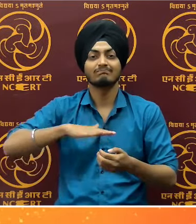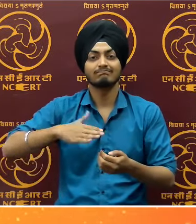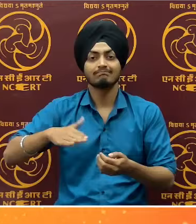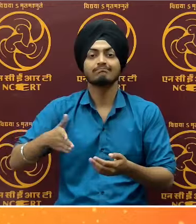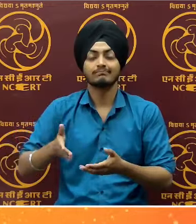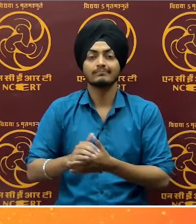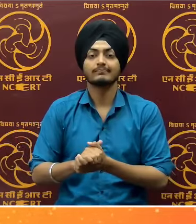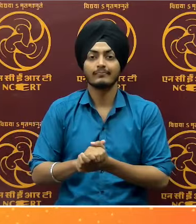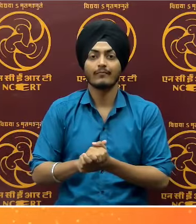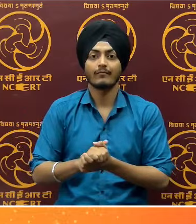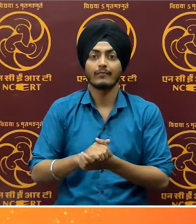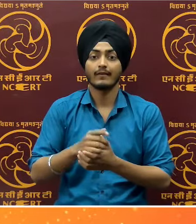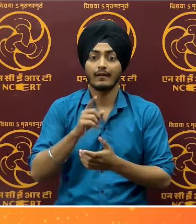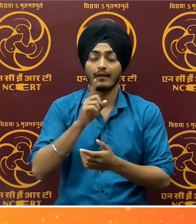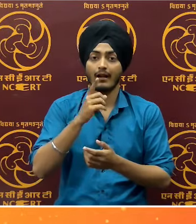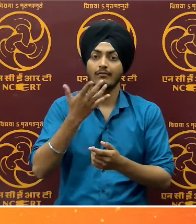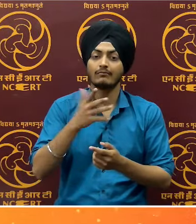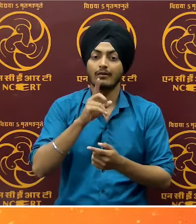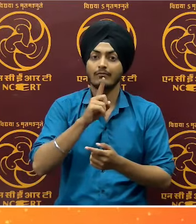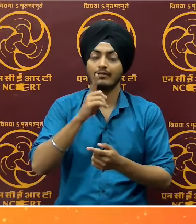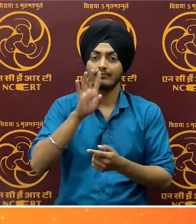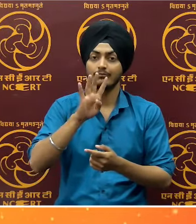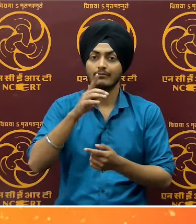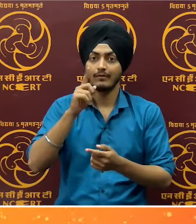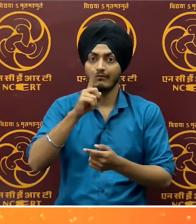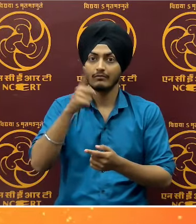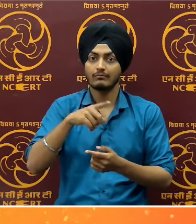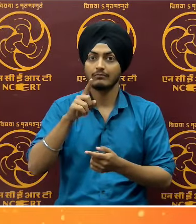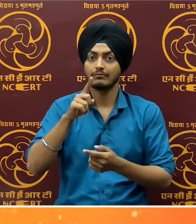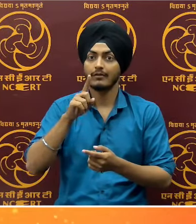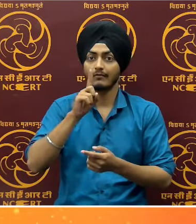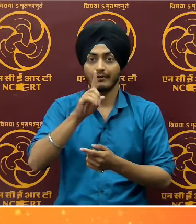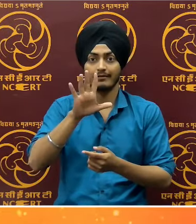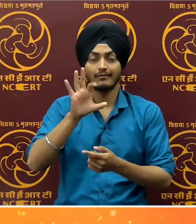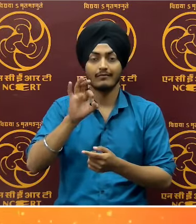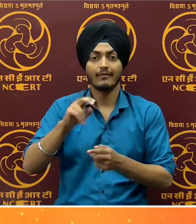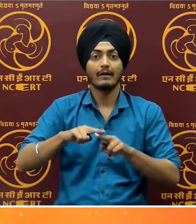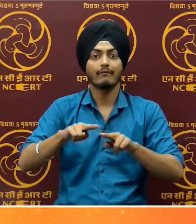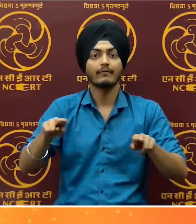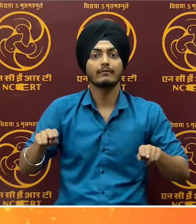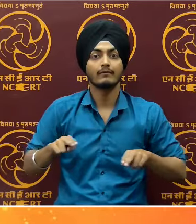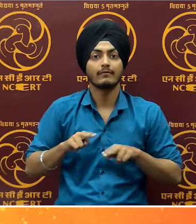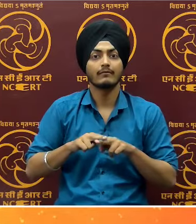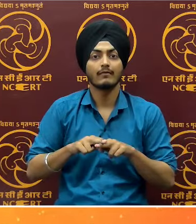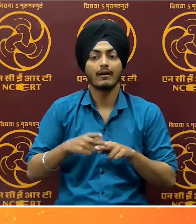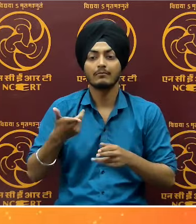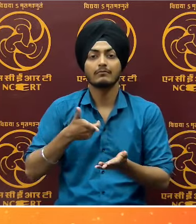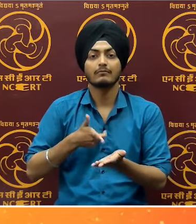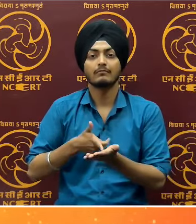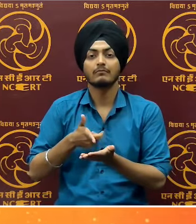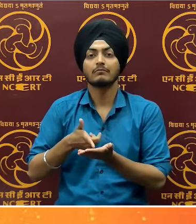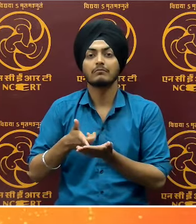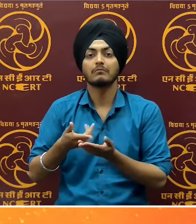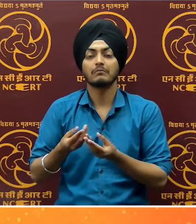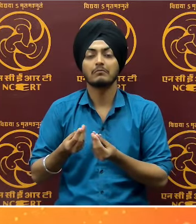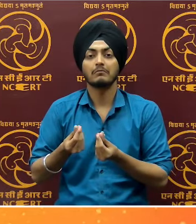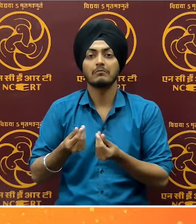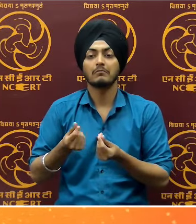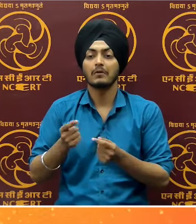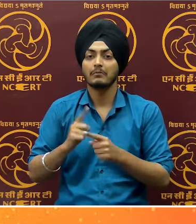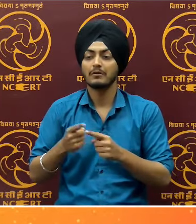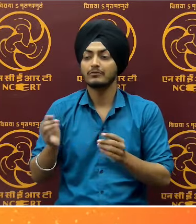About 1 out of 450 families, about 150 families are either landless or they have very